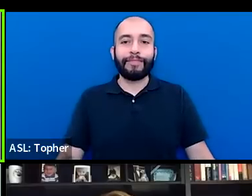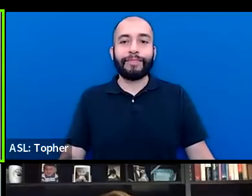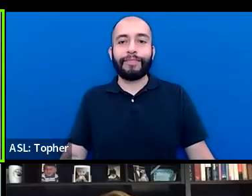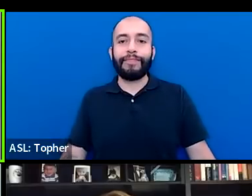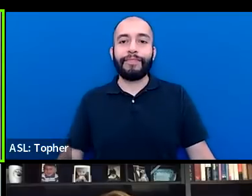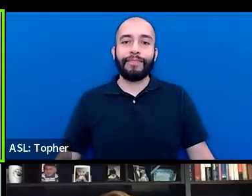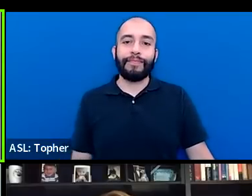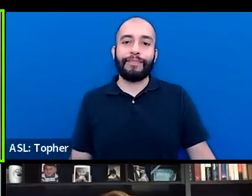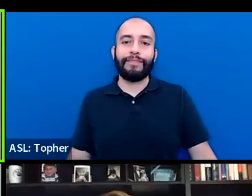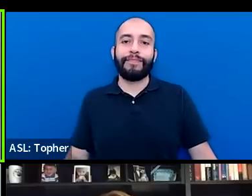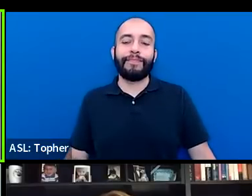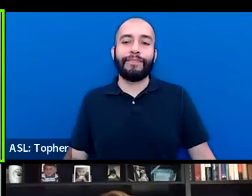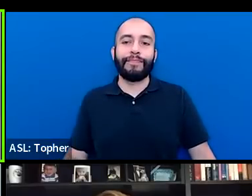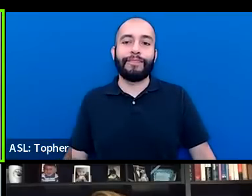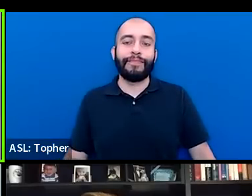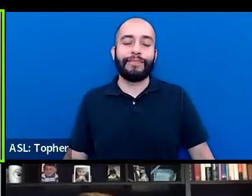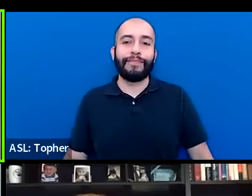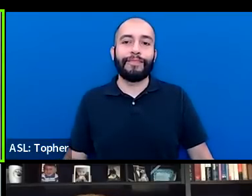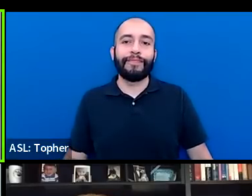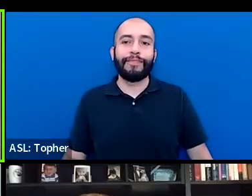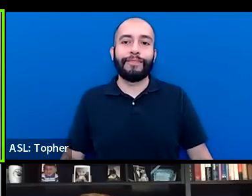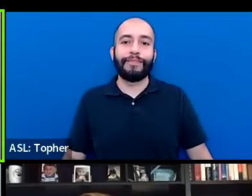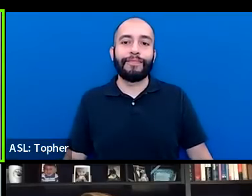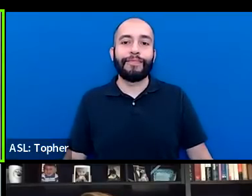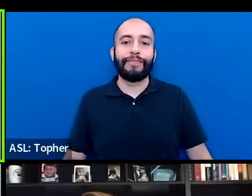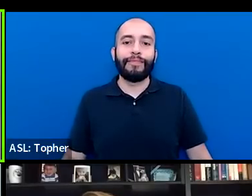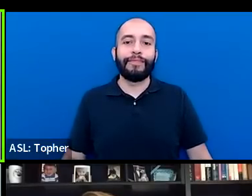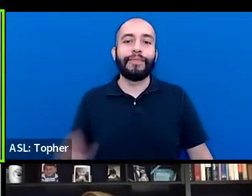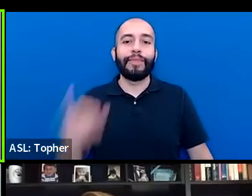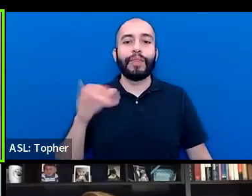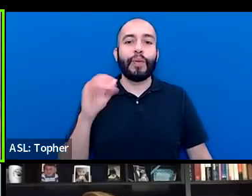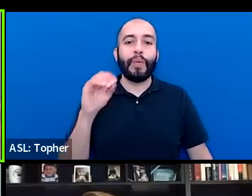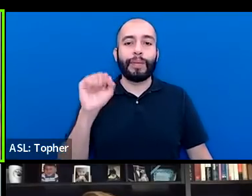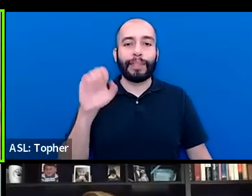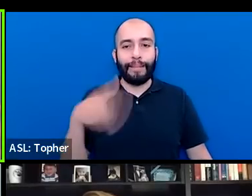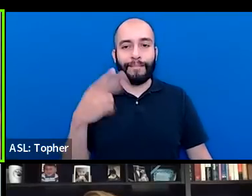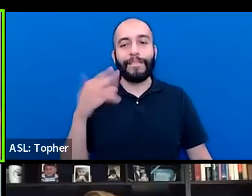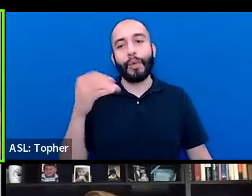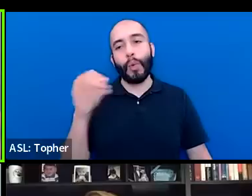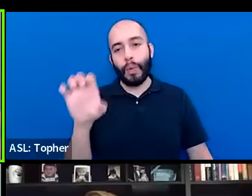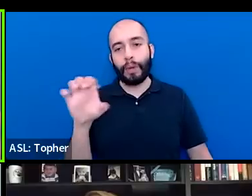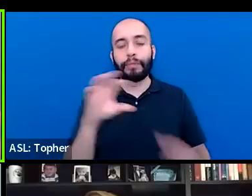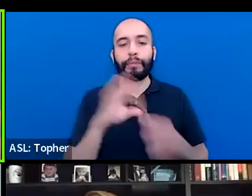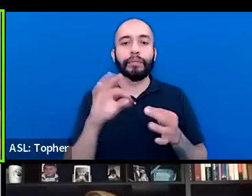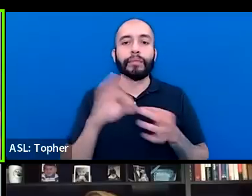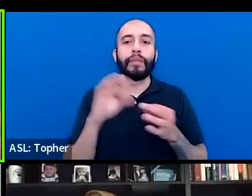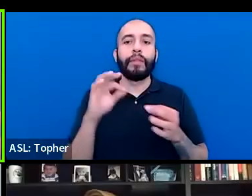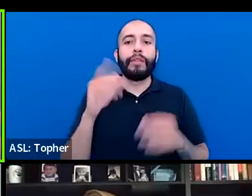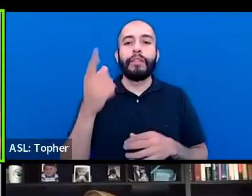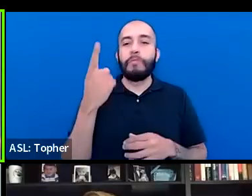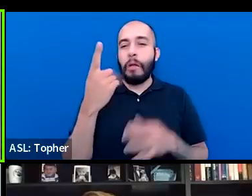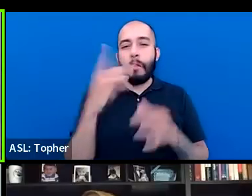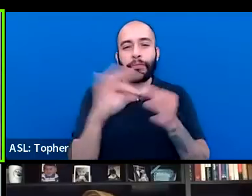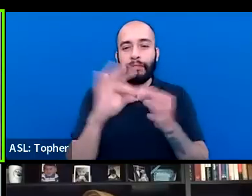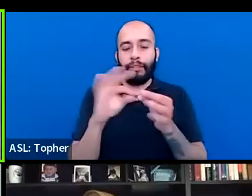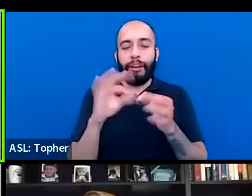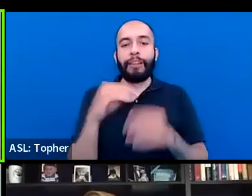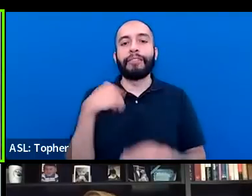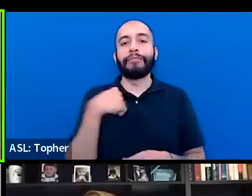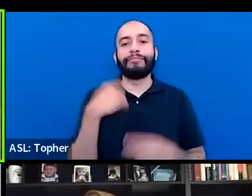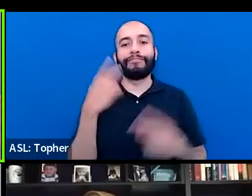that, one of the things that I find most exciting about this moment is the proliferation of different approaches that's